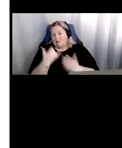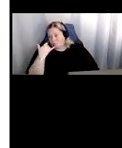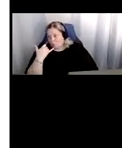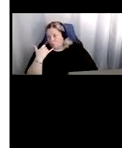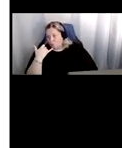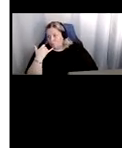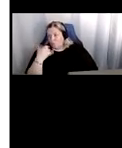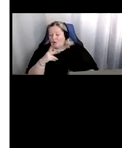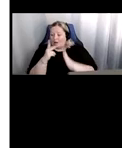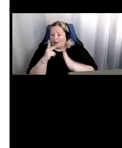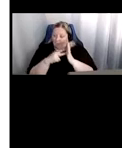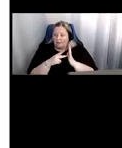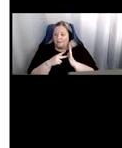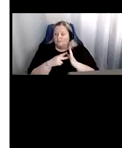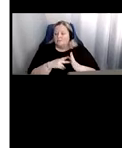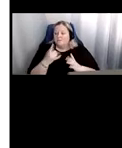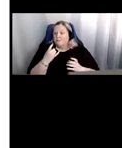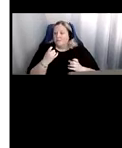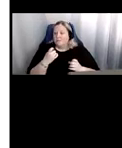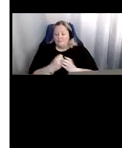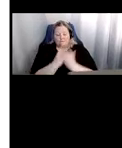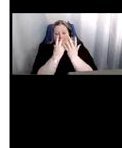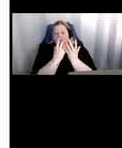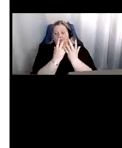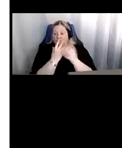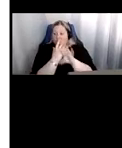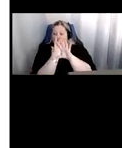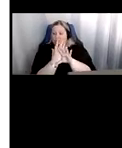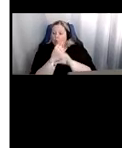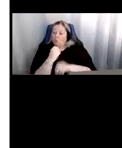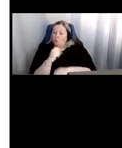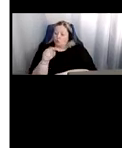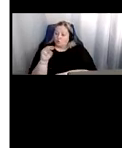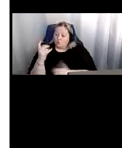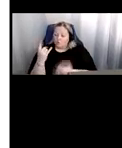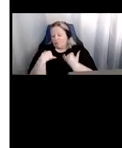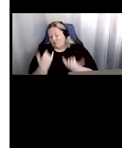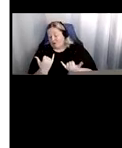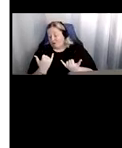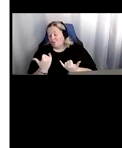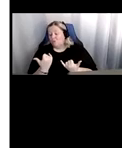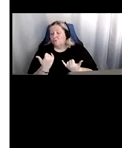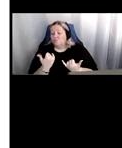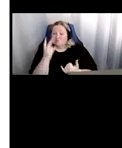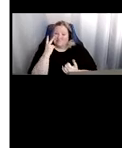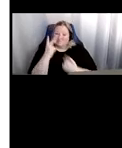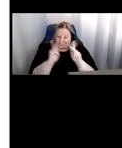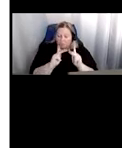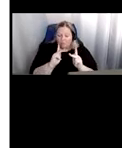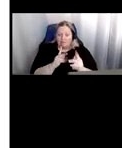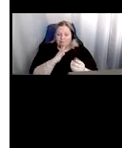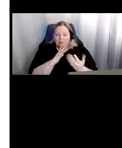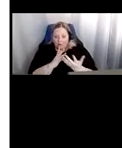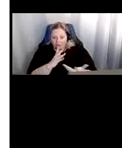an iPad, something you can do FaceTime with or Zoom like we're doing now. You can see people, talk to